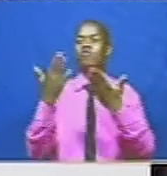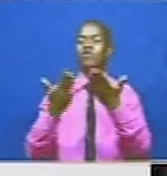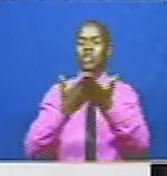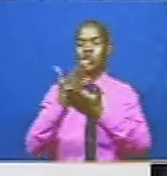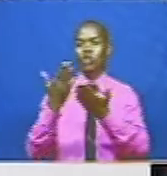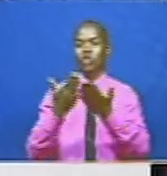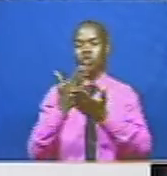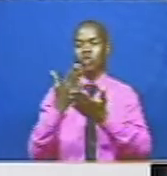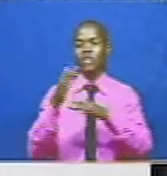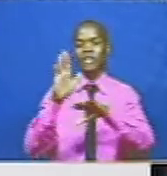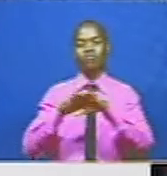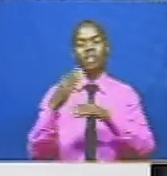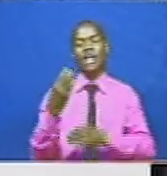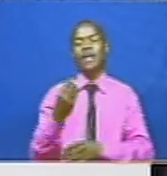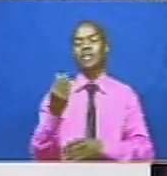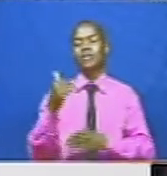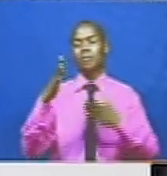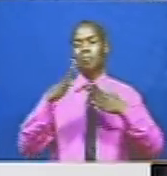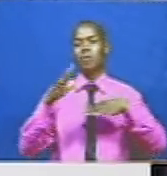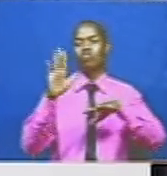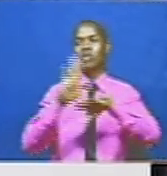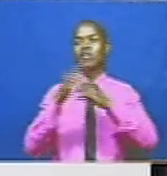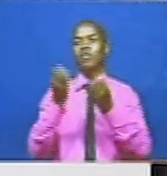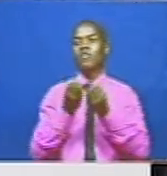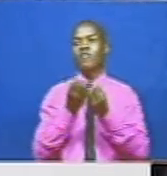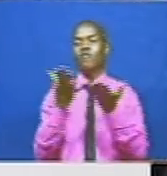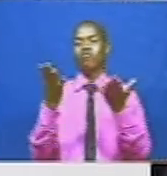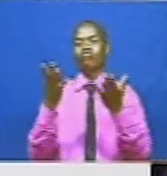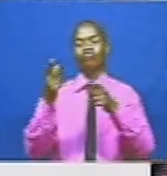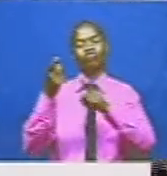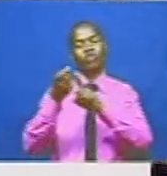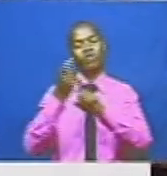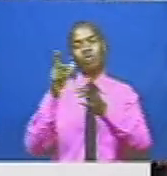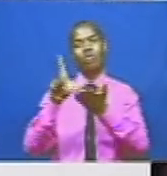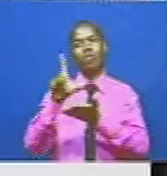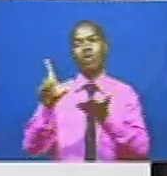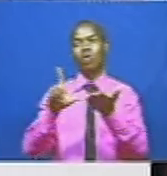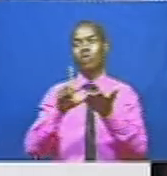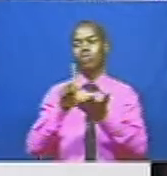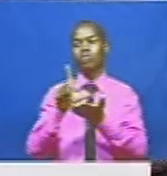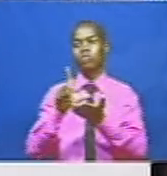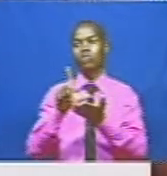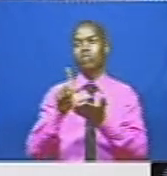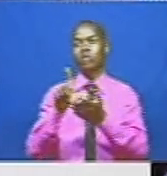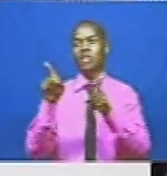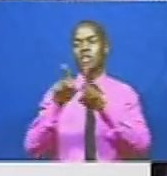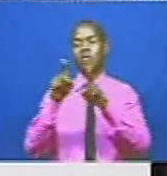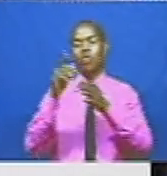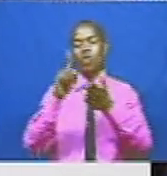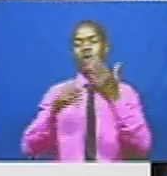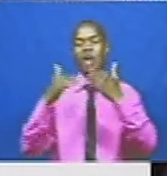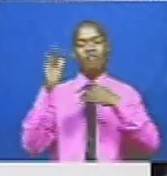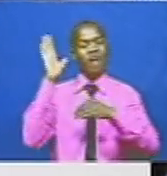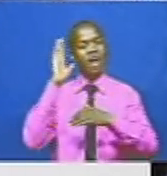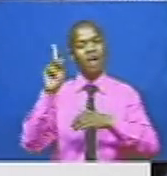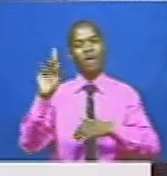people. That way, most people are getting the information even in the local. And for example, the insight that we just had from KBC is really good,